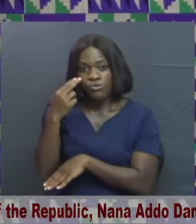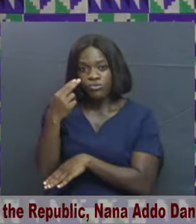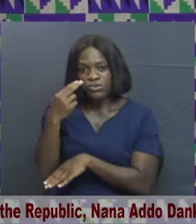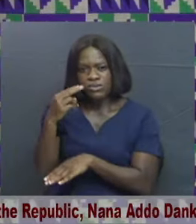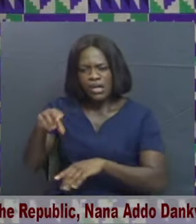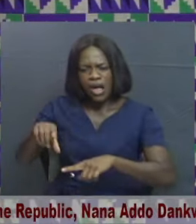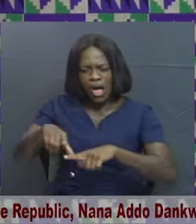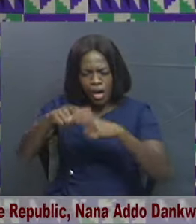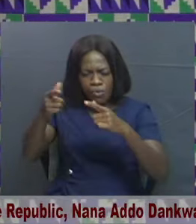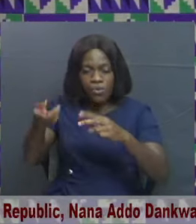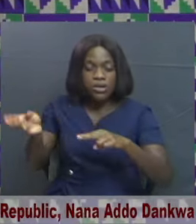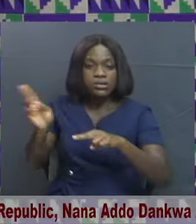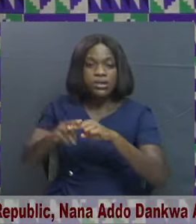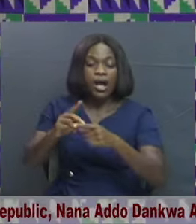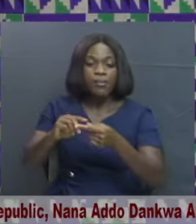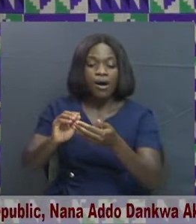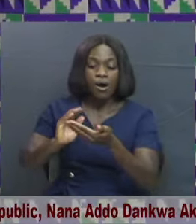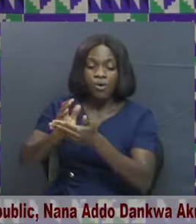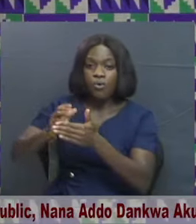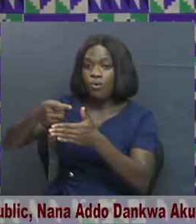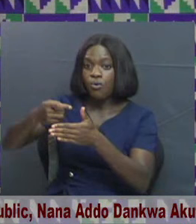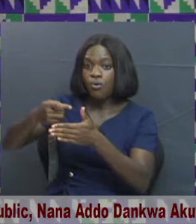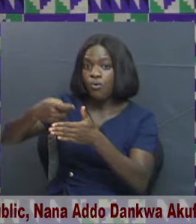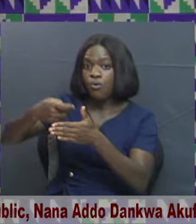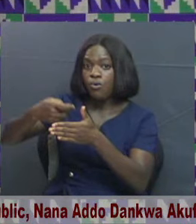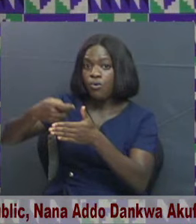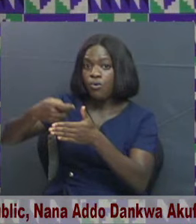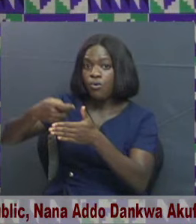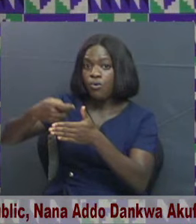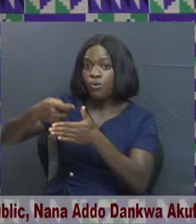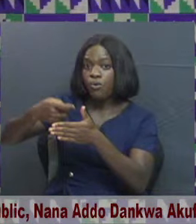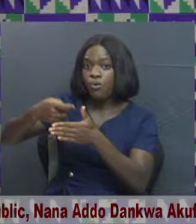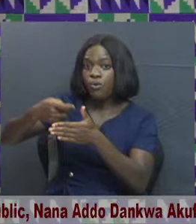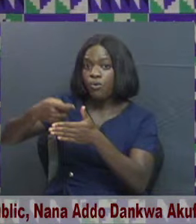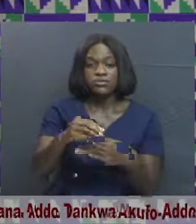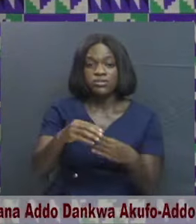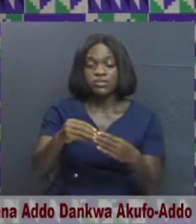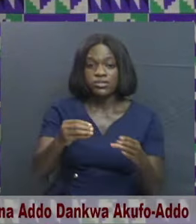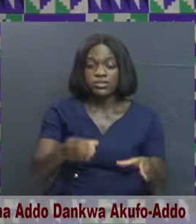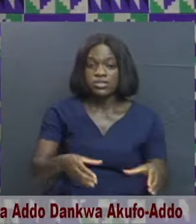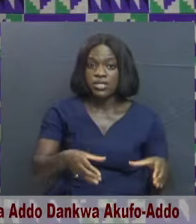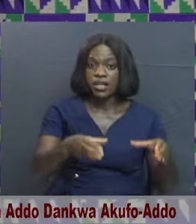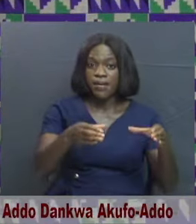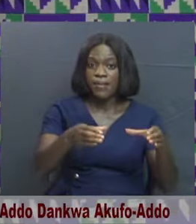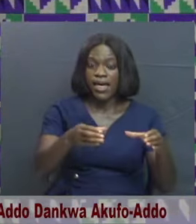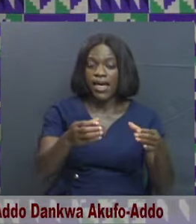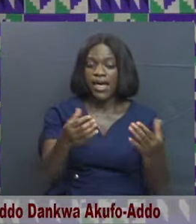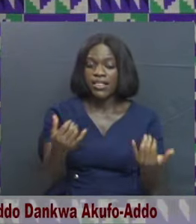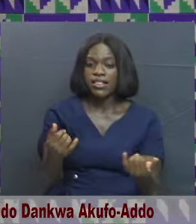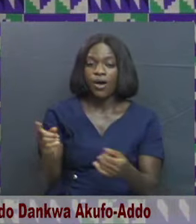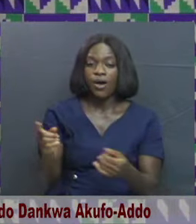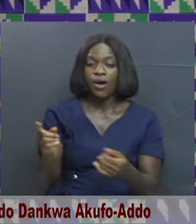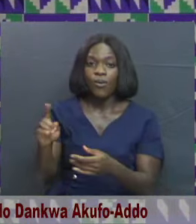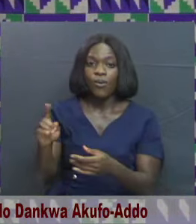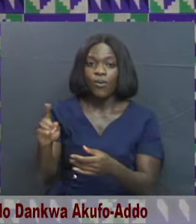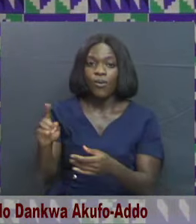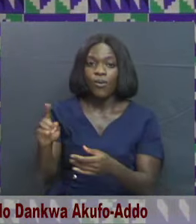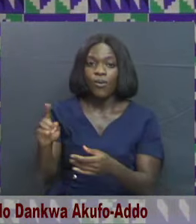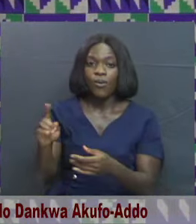increment of the cocoa price from 800 CS per bag to 1,300